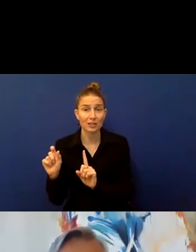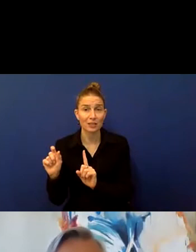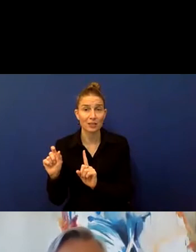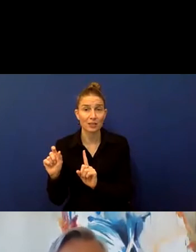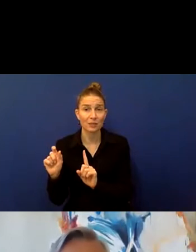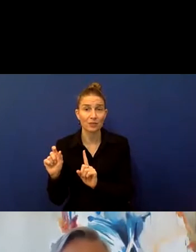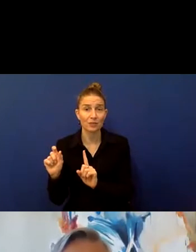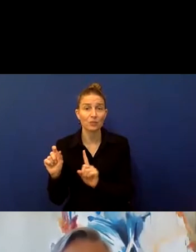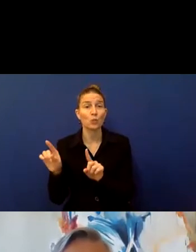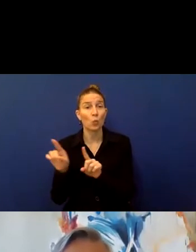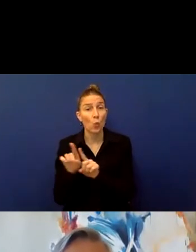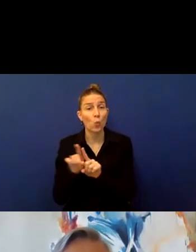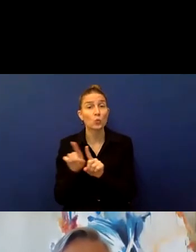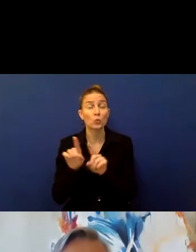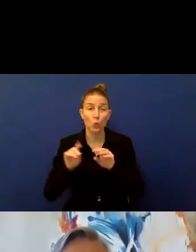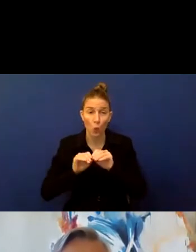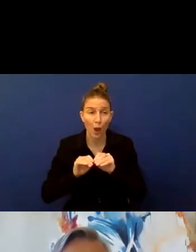of Leave No One Offline.